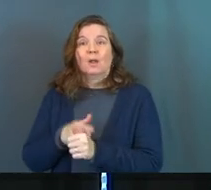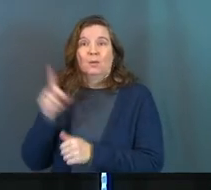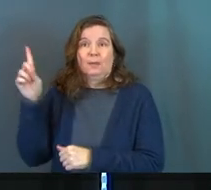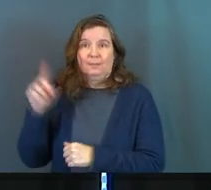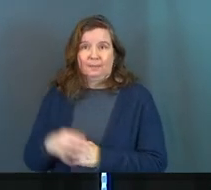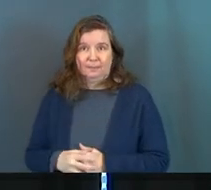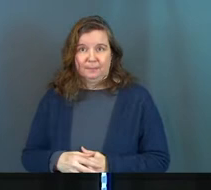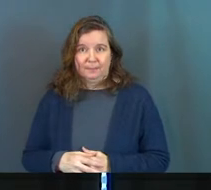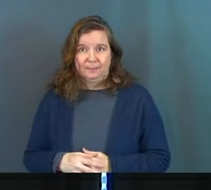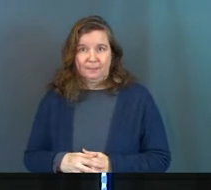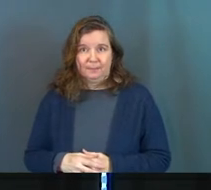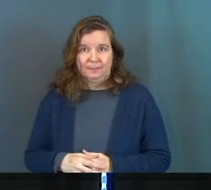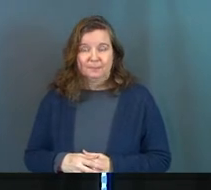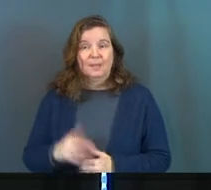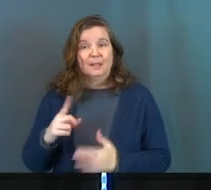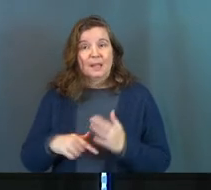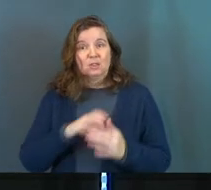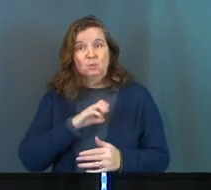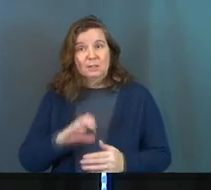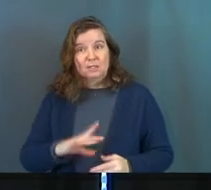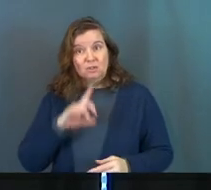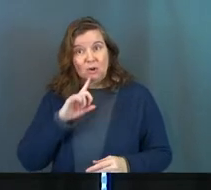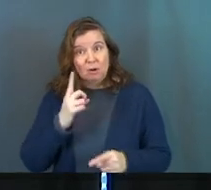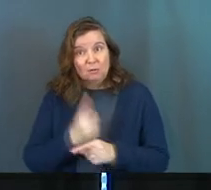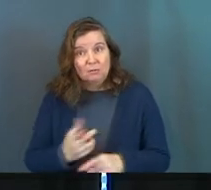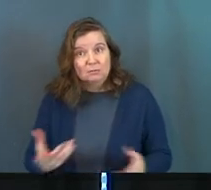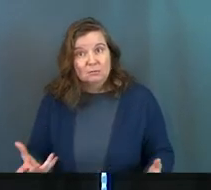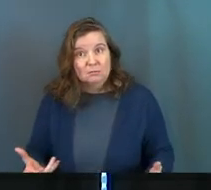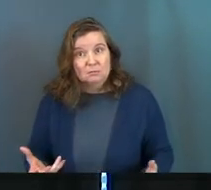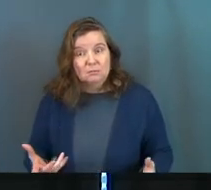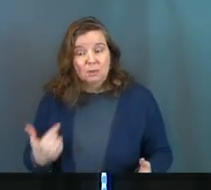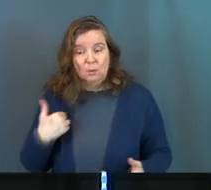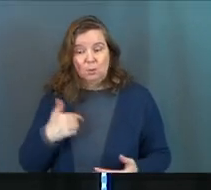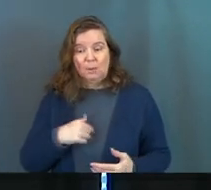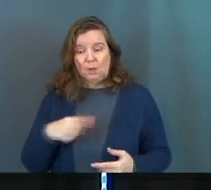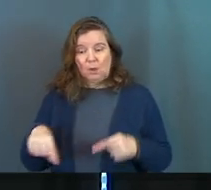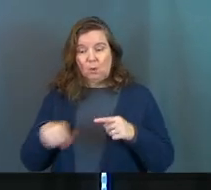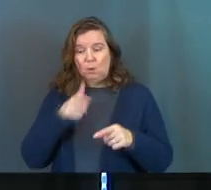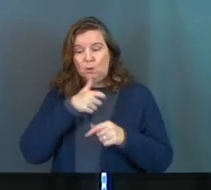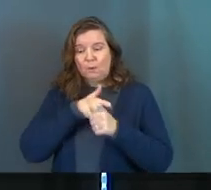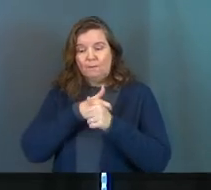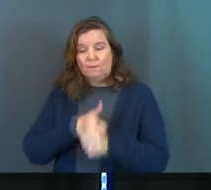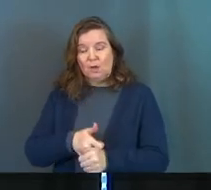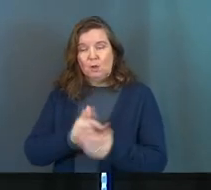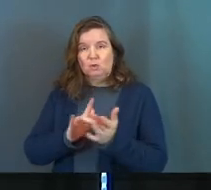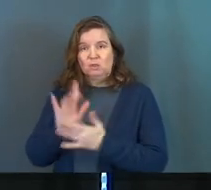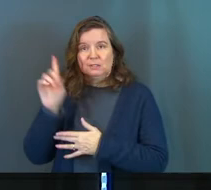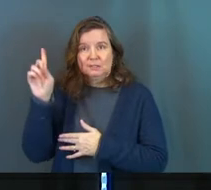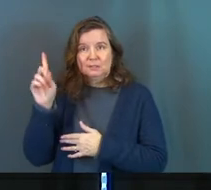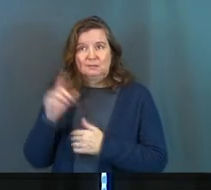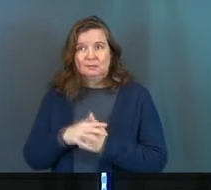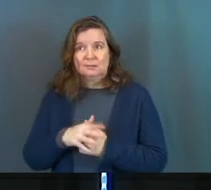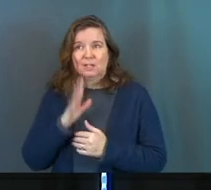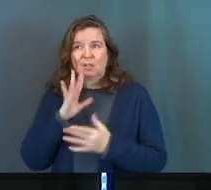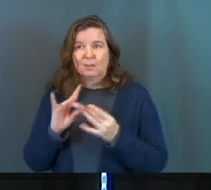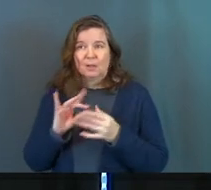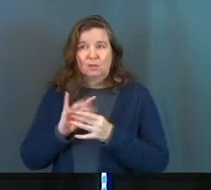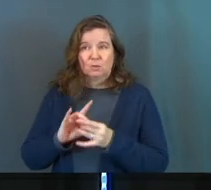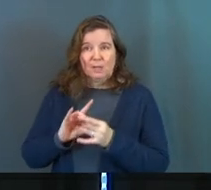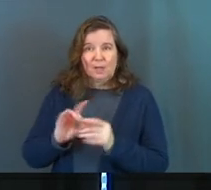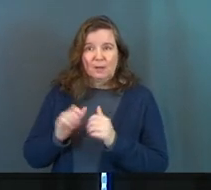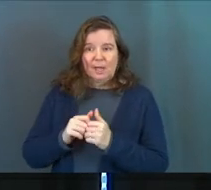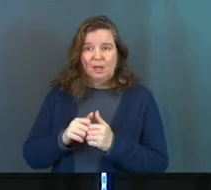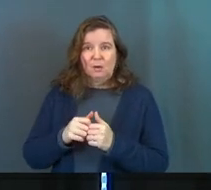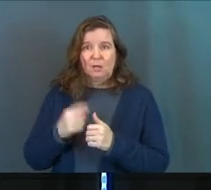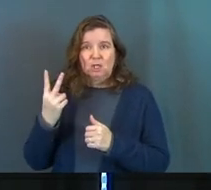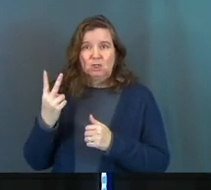Him. That's what Christians are, right? We are those that follow Jesus. Talk about this relationship, how